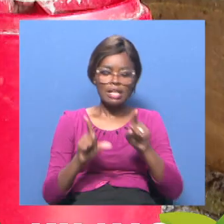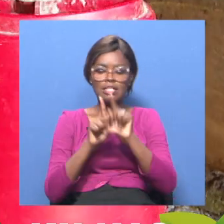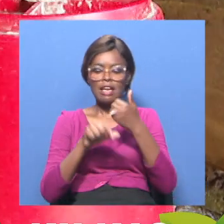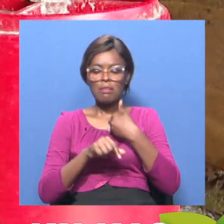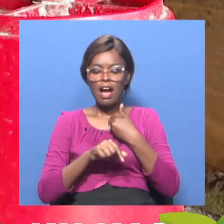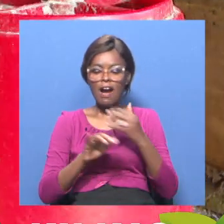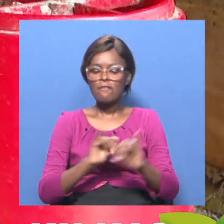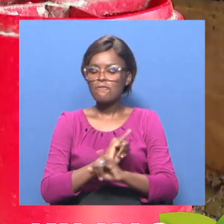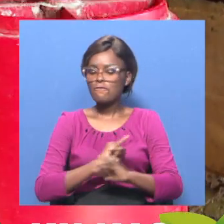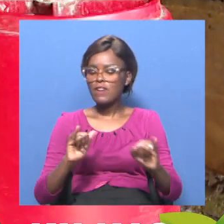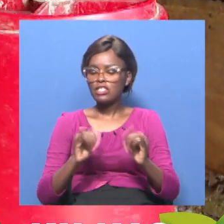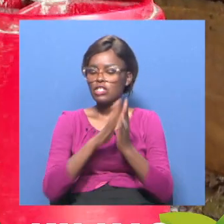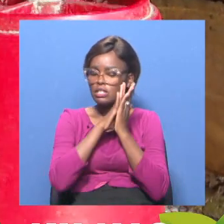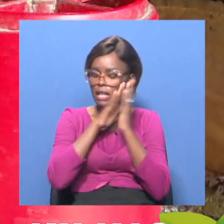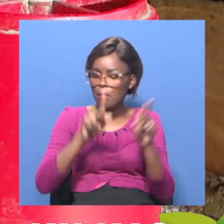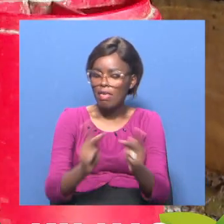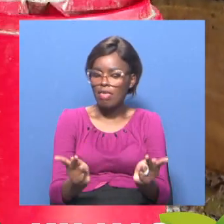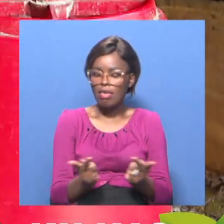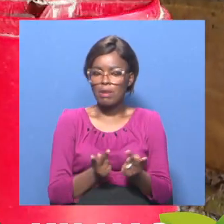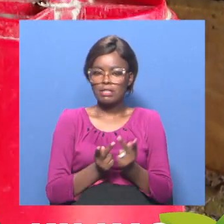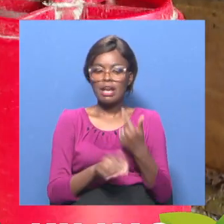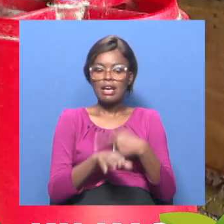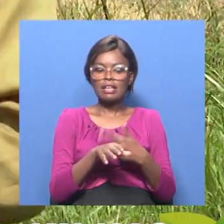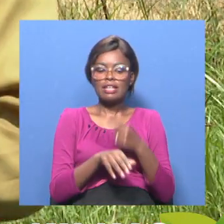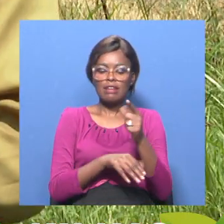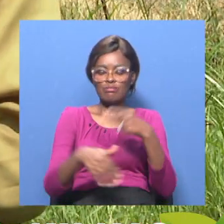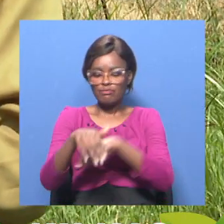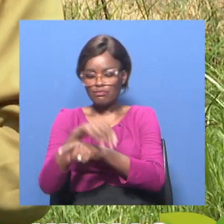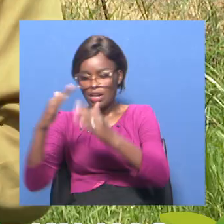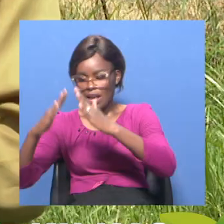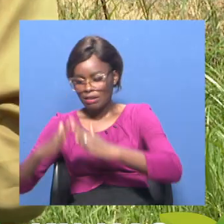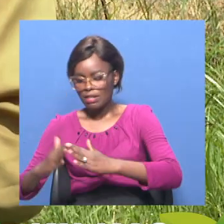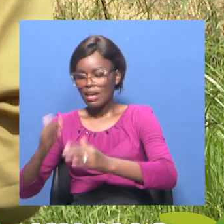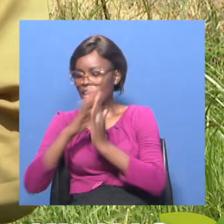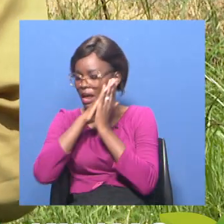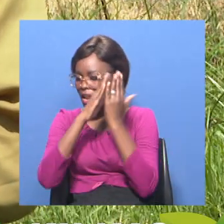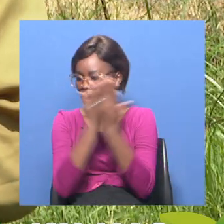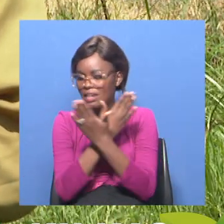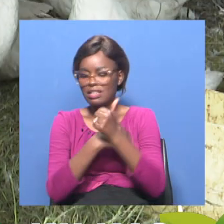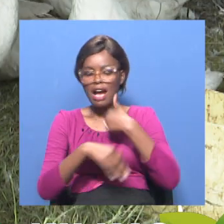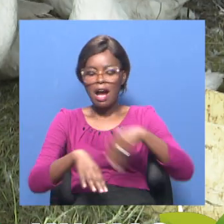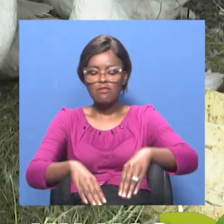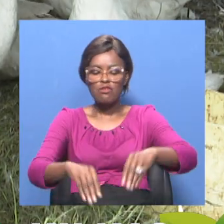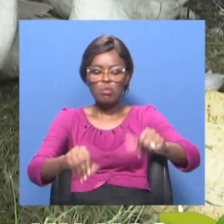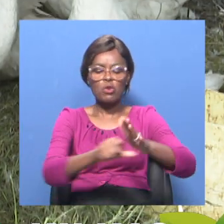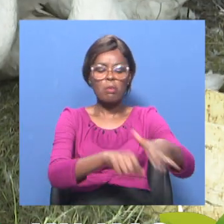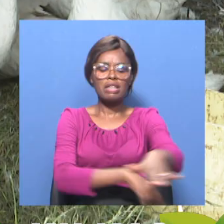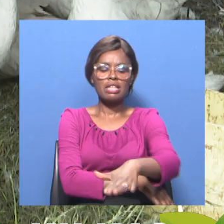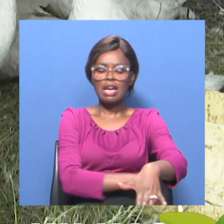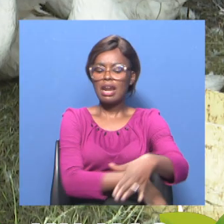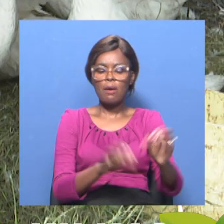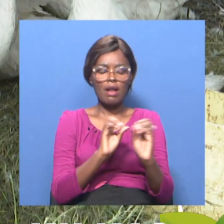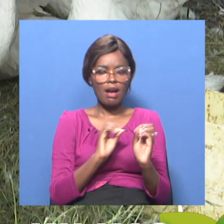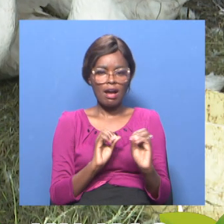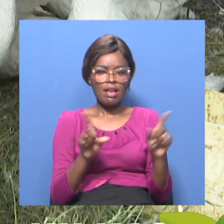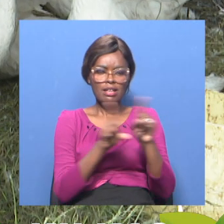fresh sleeping area. So when the birds come in at night, we do not have a lot of manure on the ground. Wow, and I see